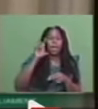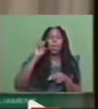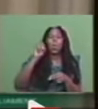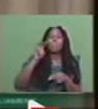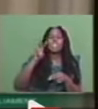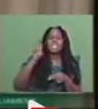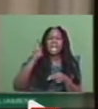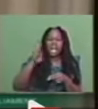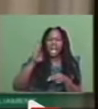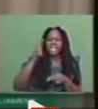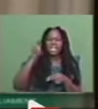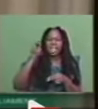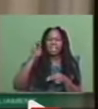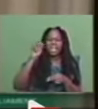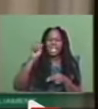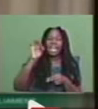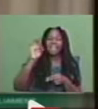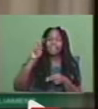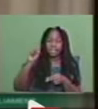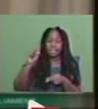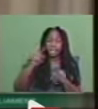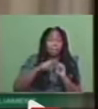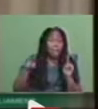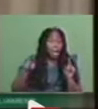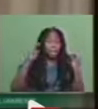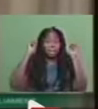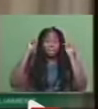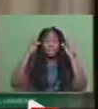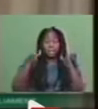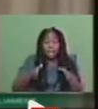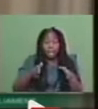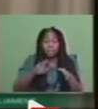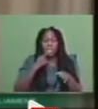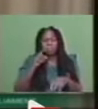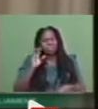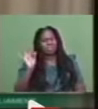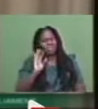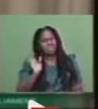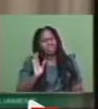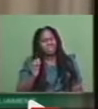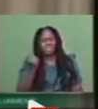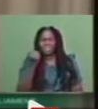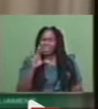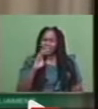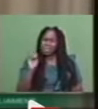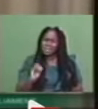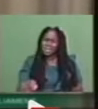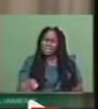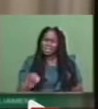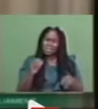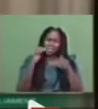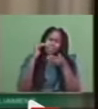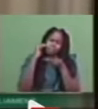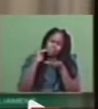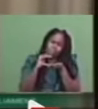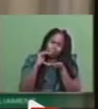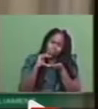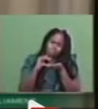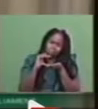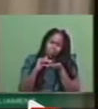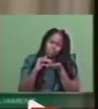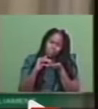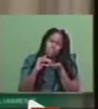increased the limit on the overdraft. So, from 15% to 20%. So he could now